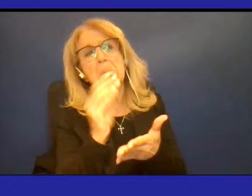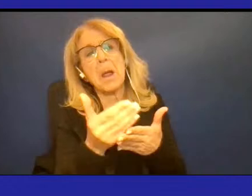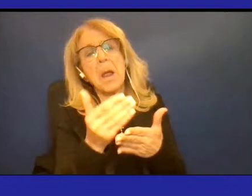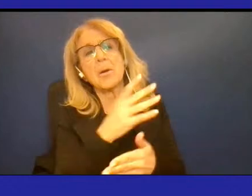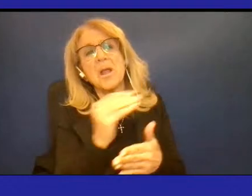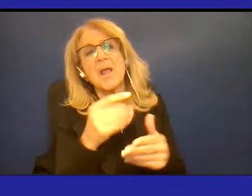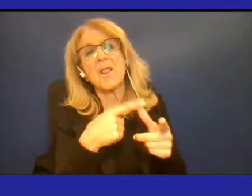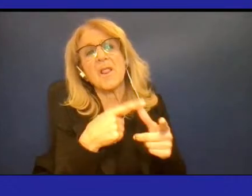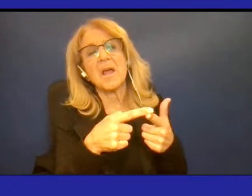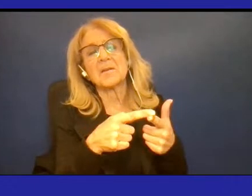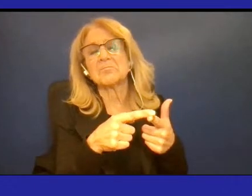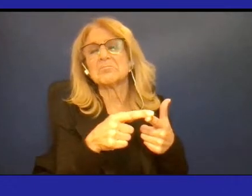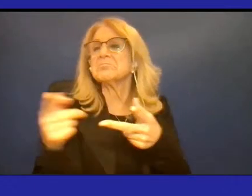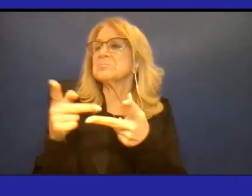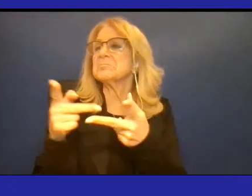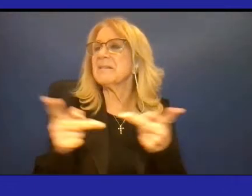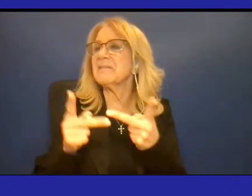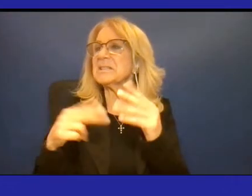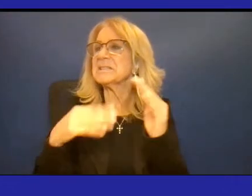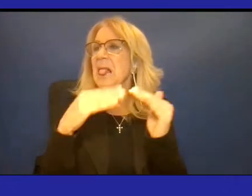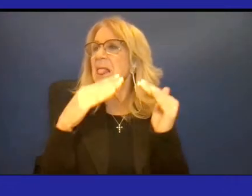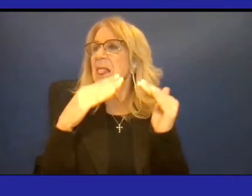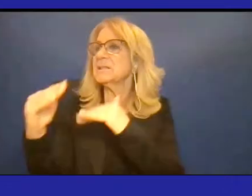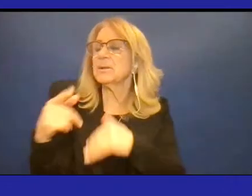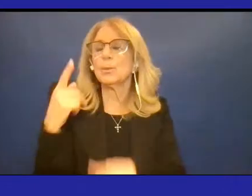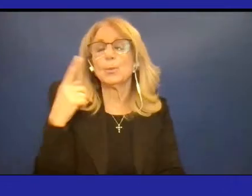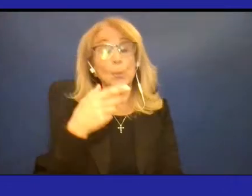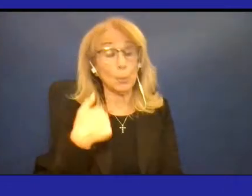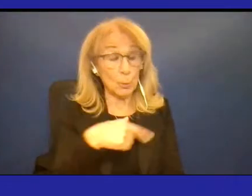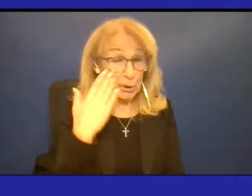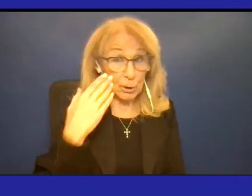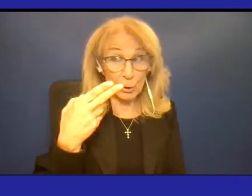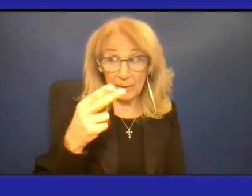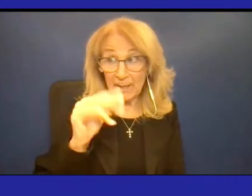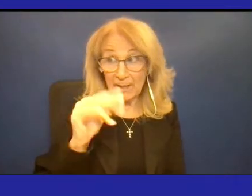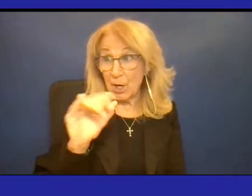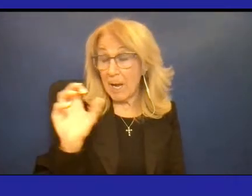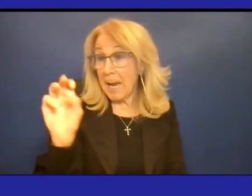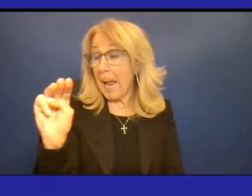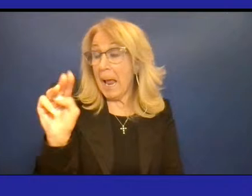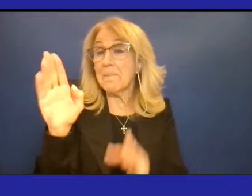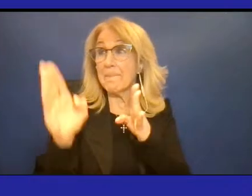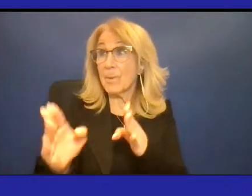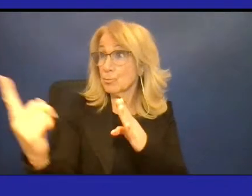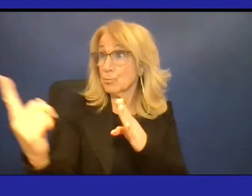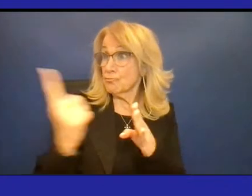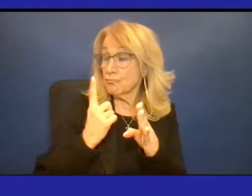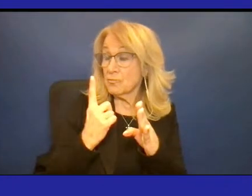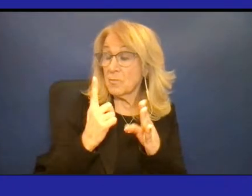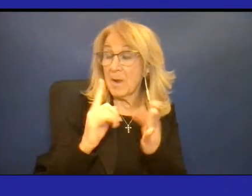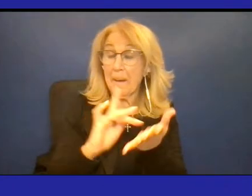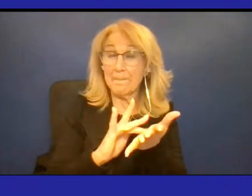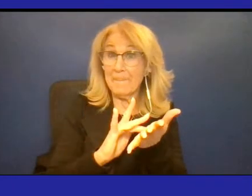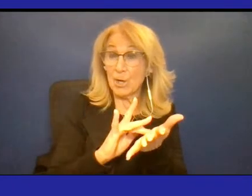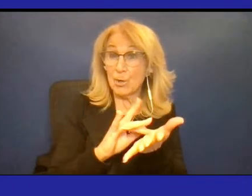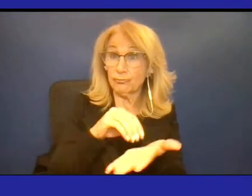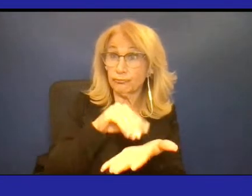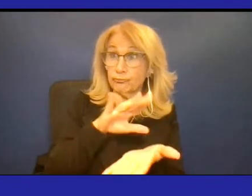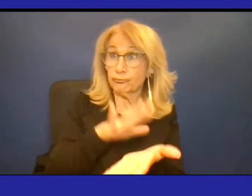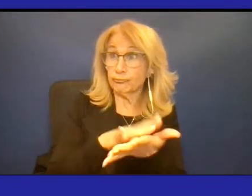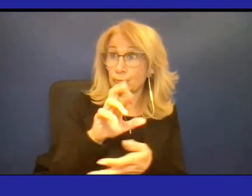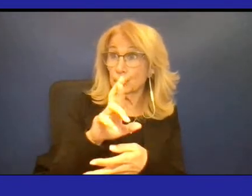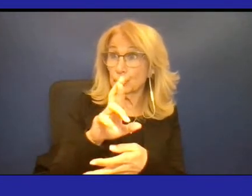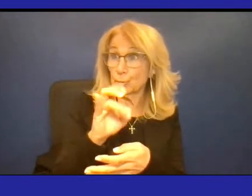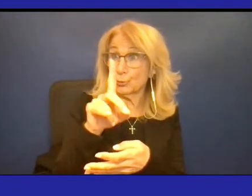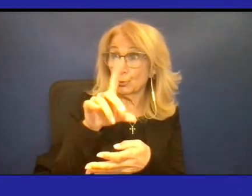to the facilities. We know HIM, you know, when someone comes and asks for medical records, they just print it all, right? And